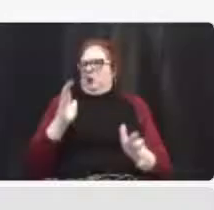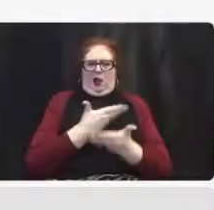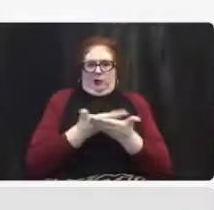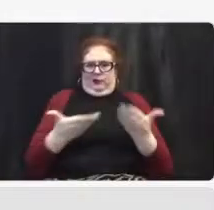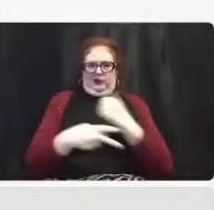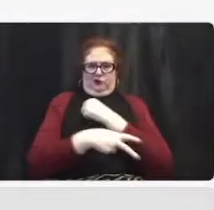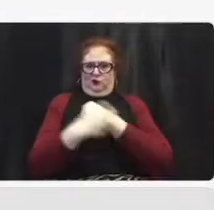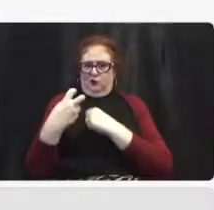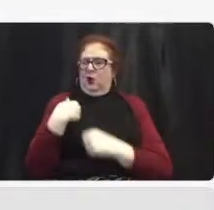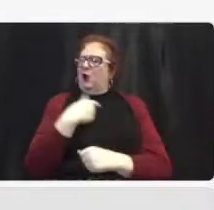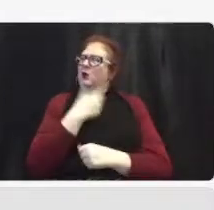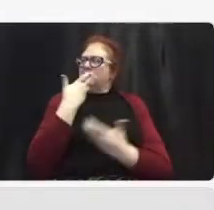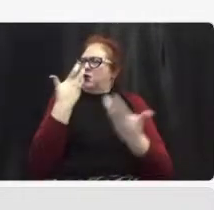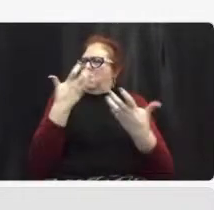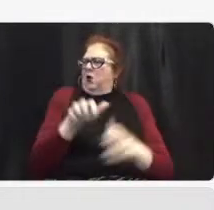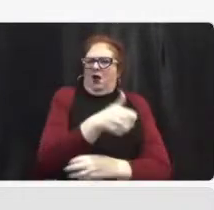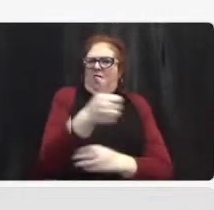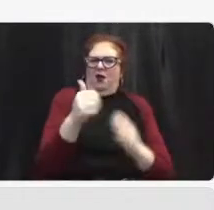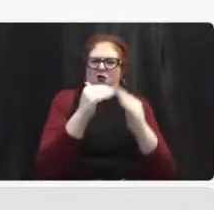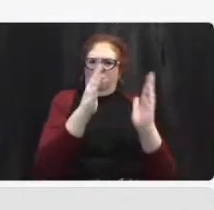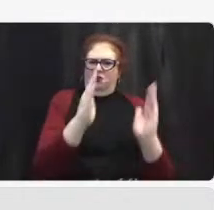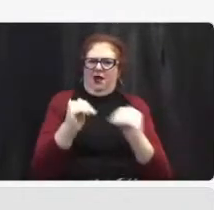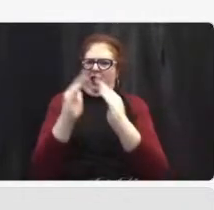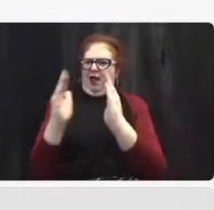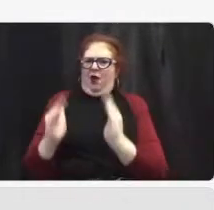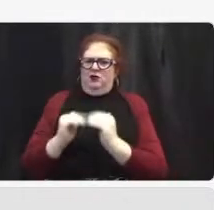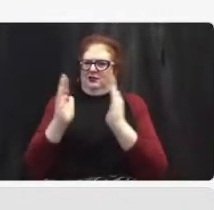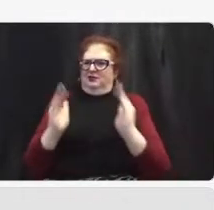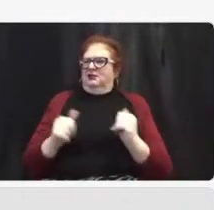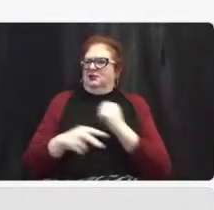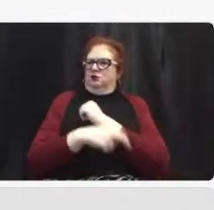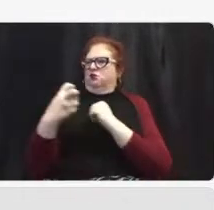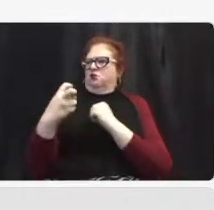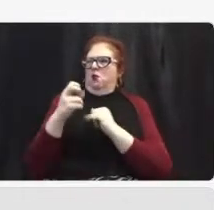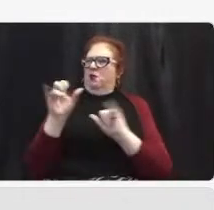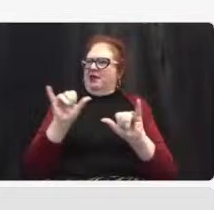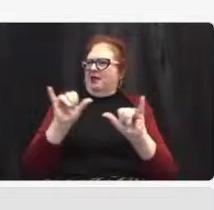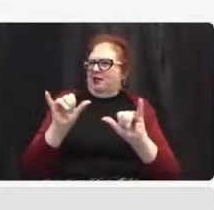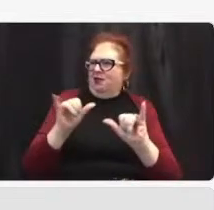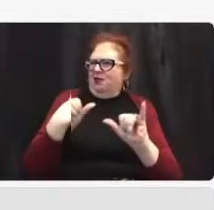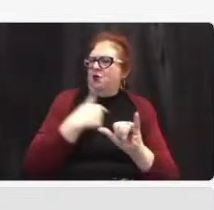we've taken additional measures to make sure that that doesn't happen again.